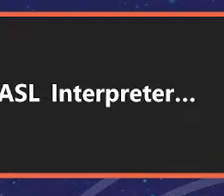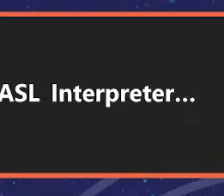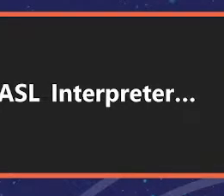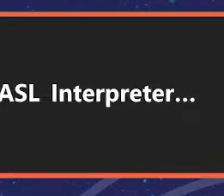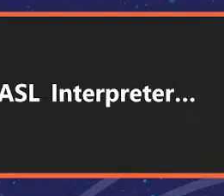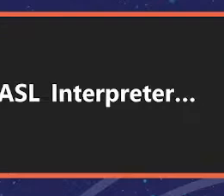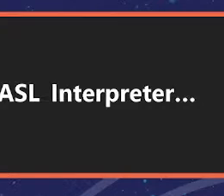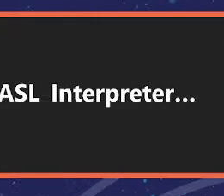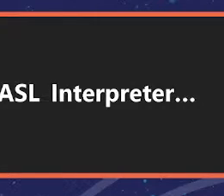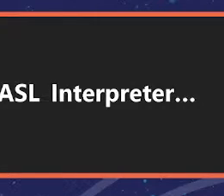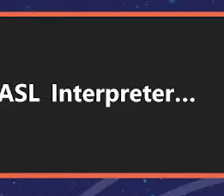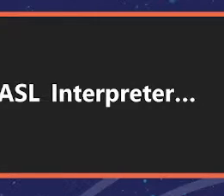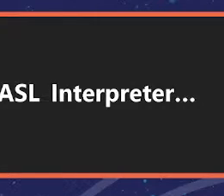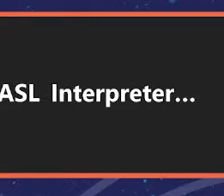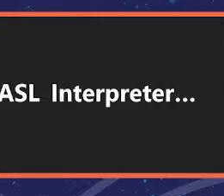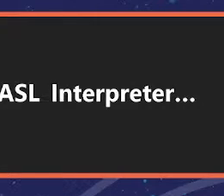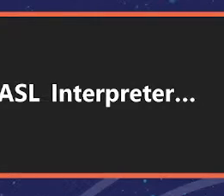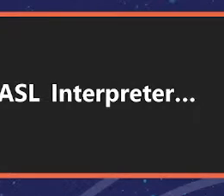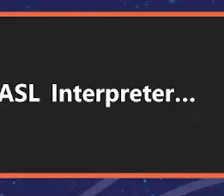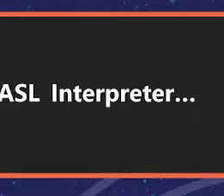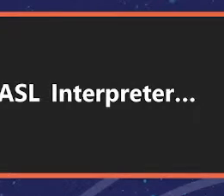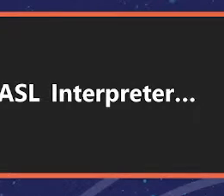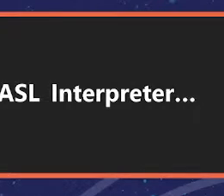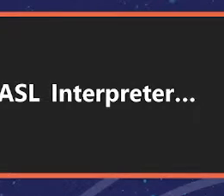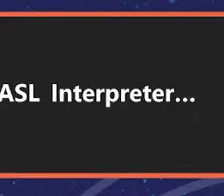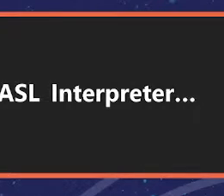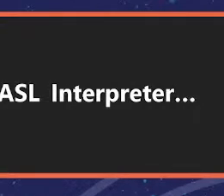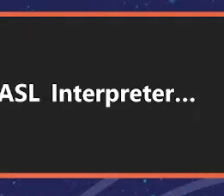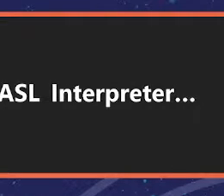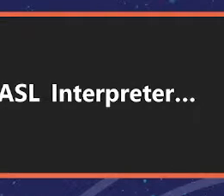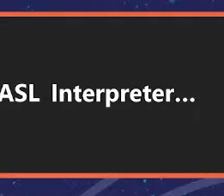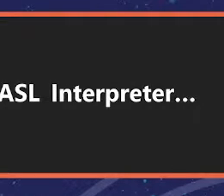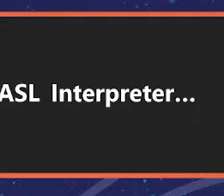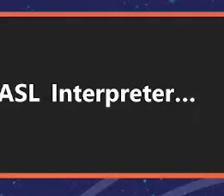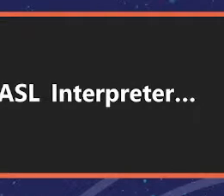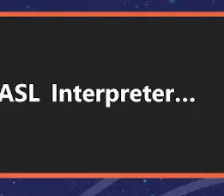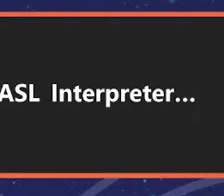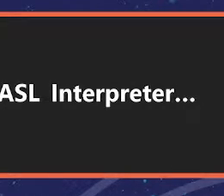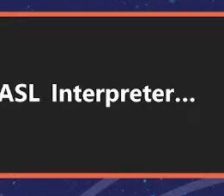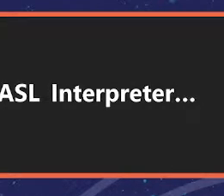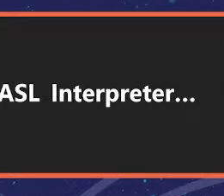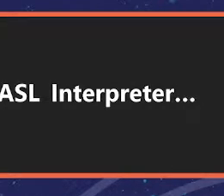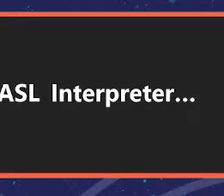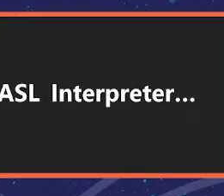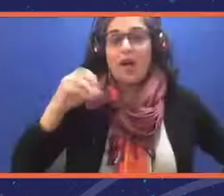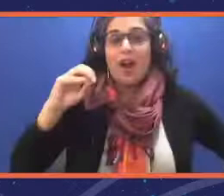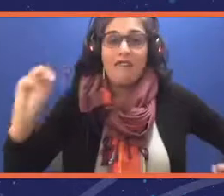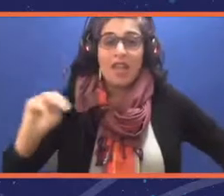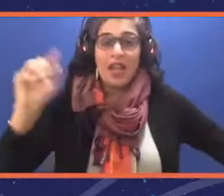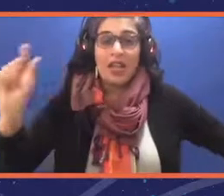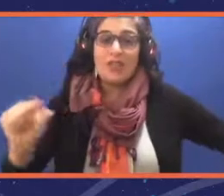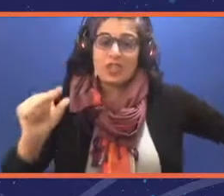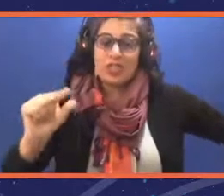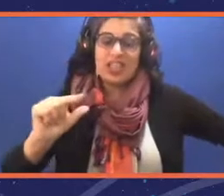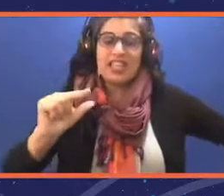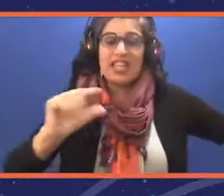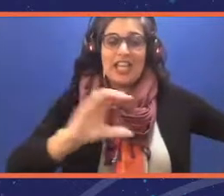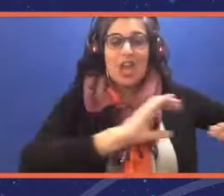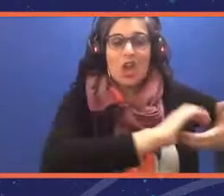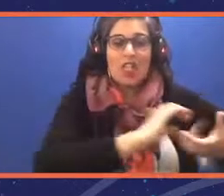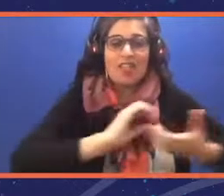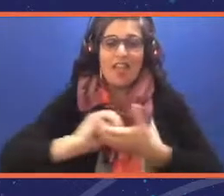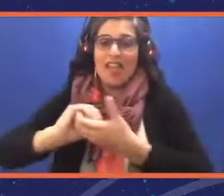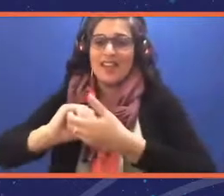in the right way. My name is Ellen, and I'm a member of the MG Collective,